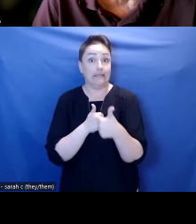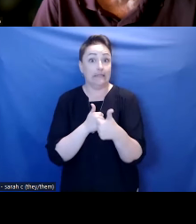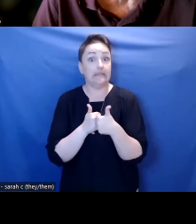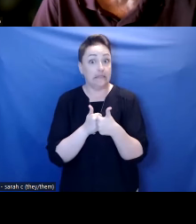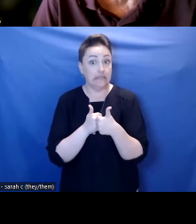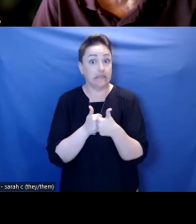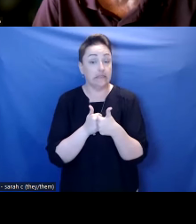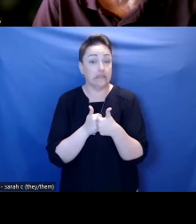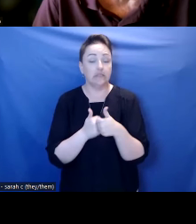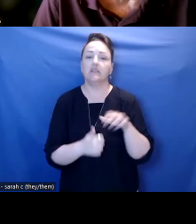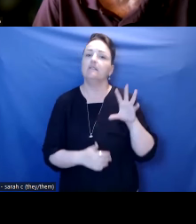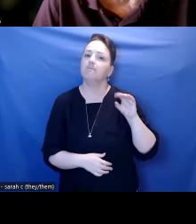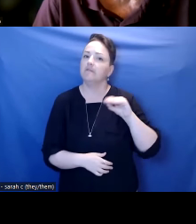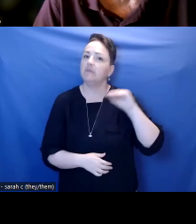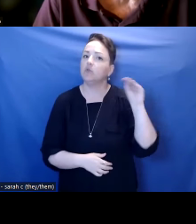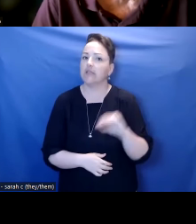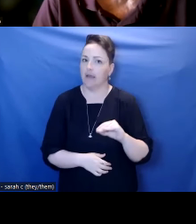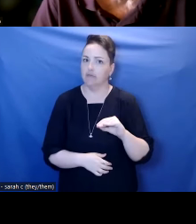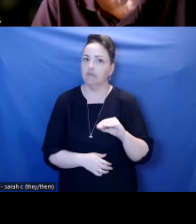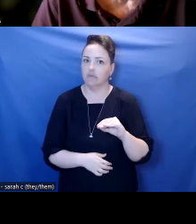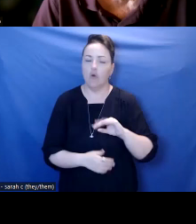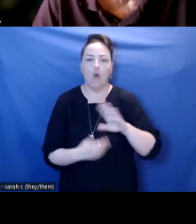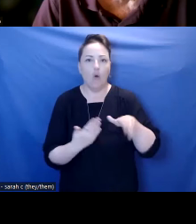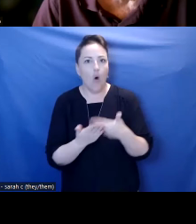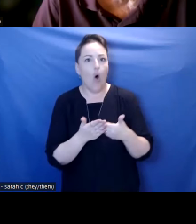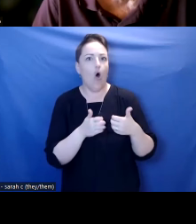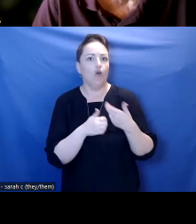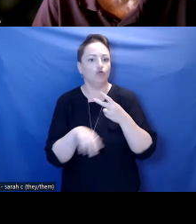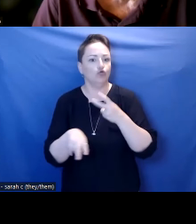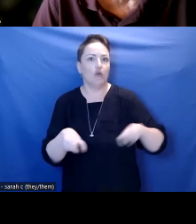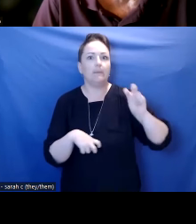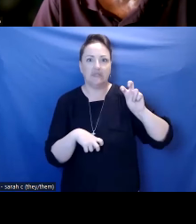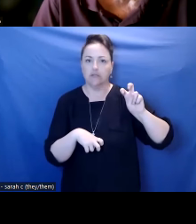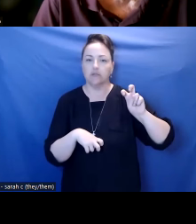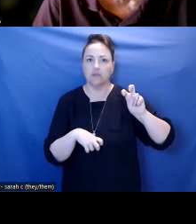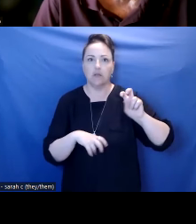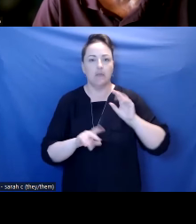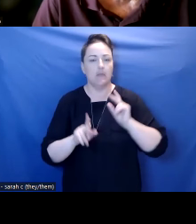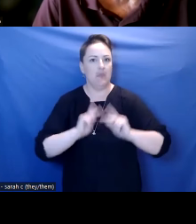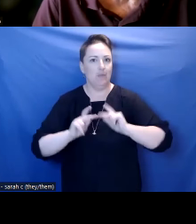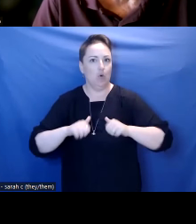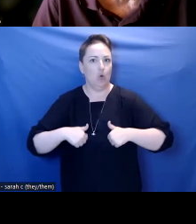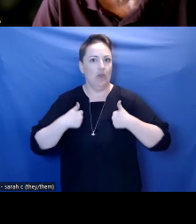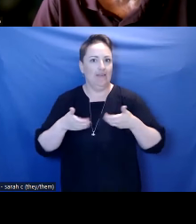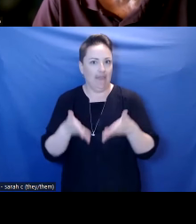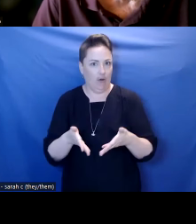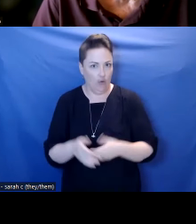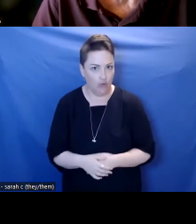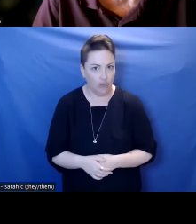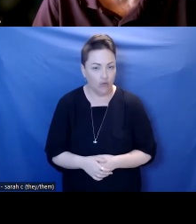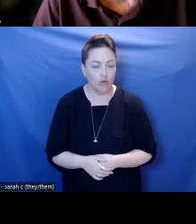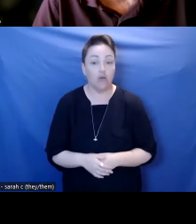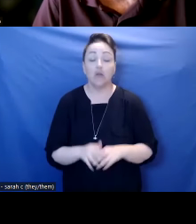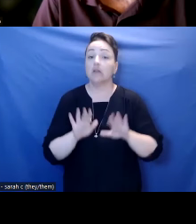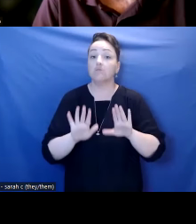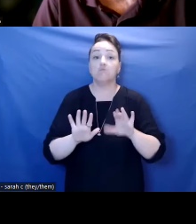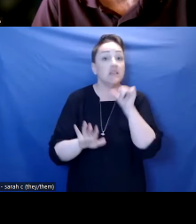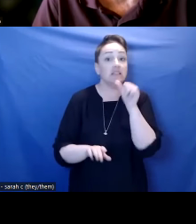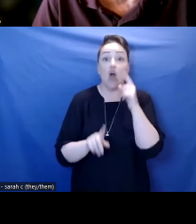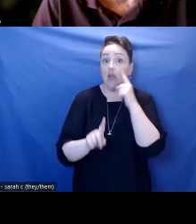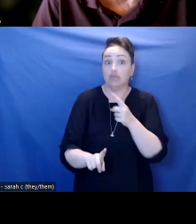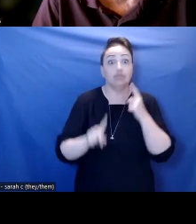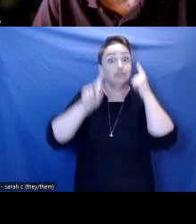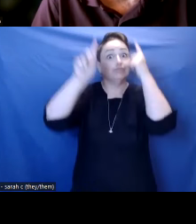capture rate of 50% of all trips taken by the neighbors in that neighborhood. Now, this is not aspirational. This is actually